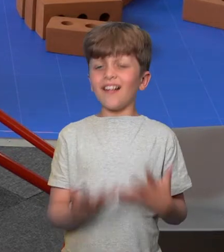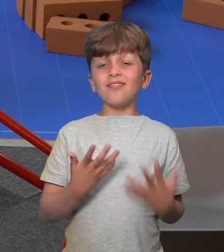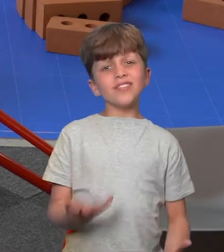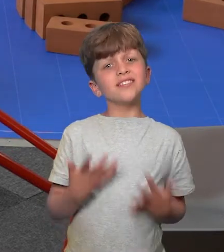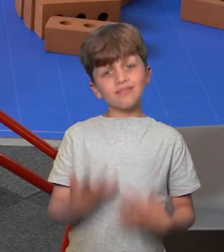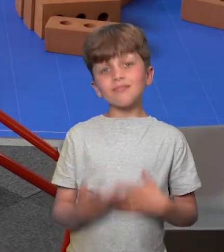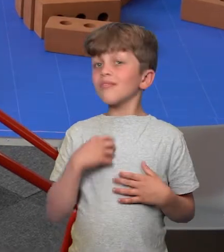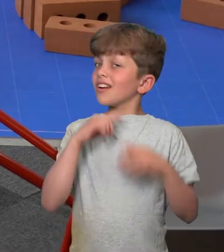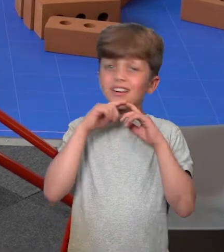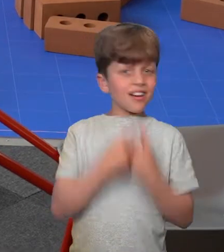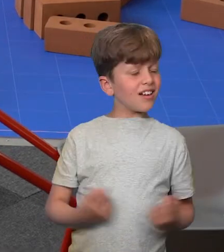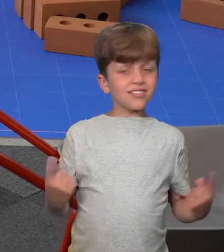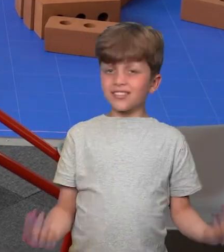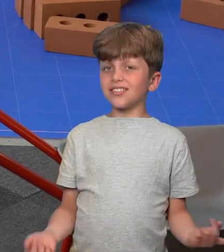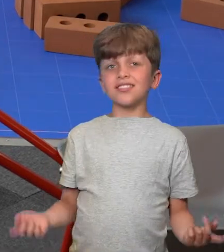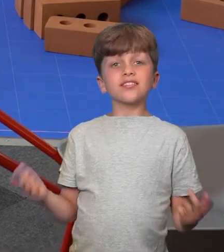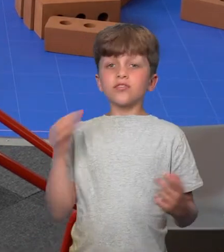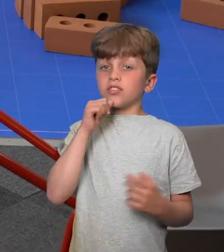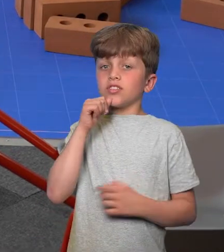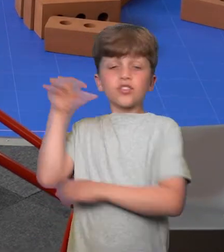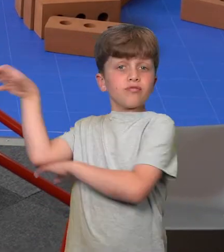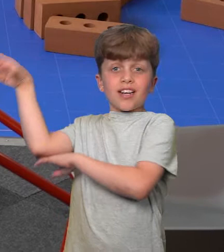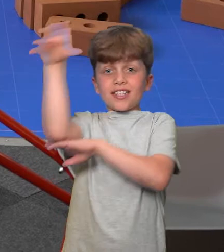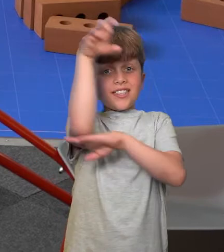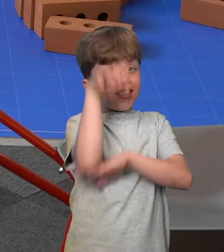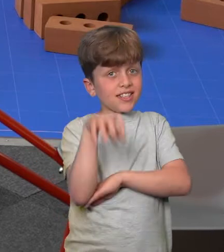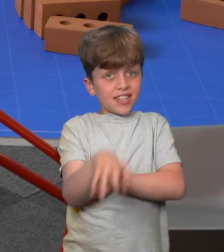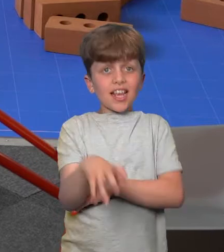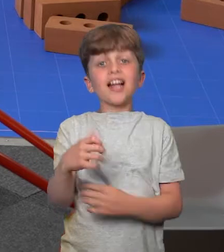Cranes help me lift heavy loads that I would not be able to lift on my own.